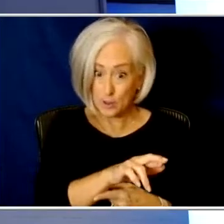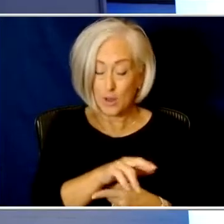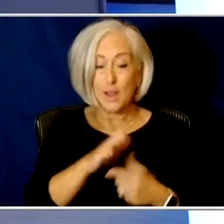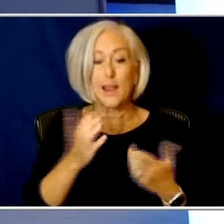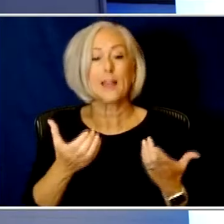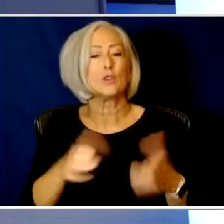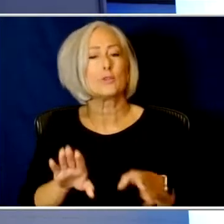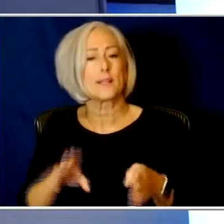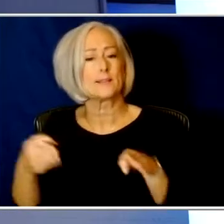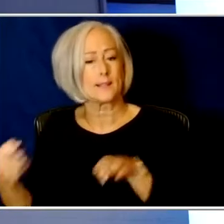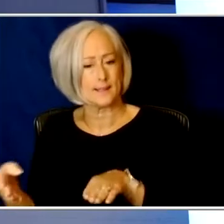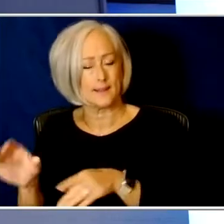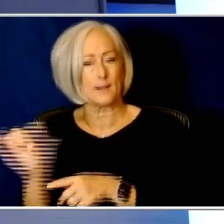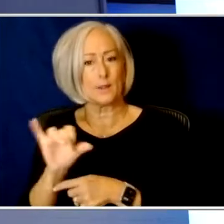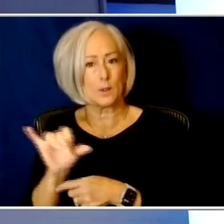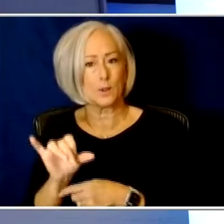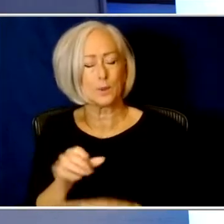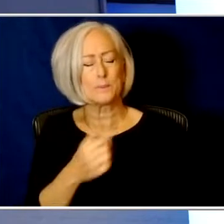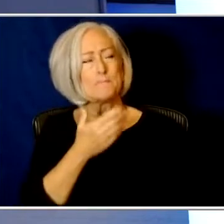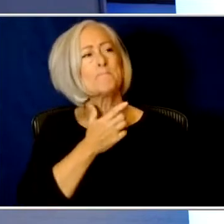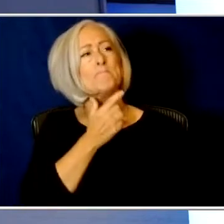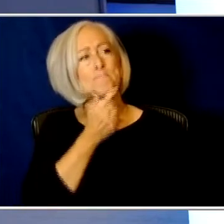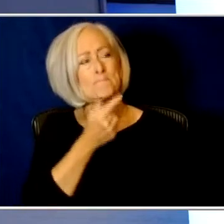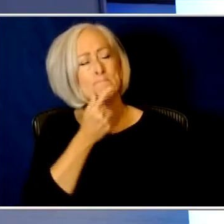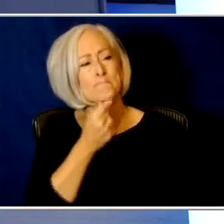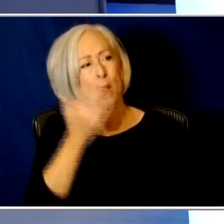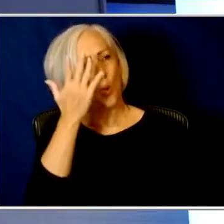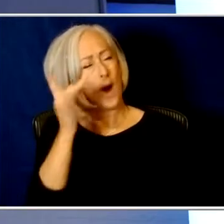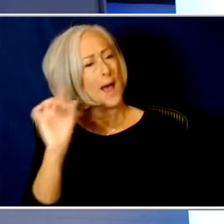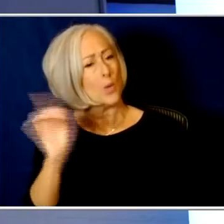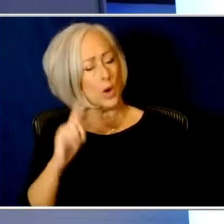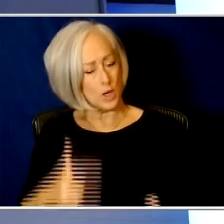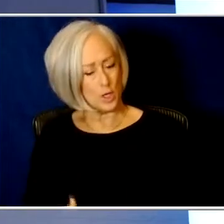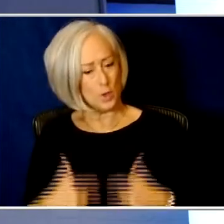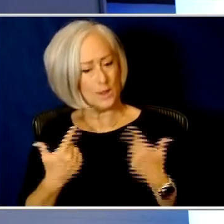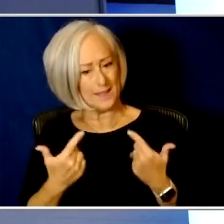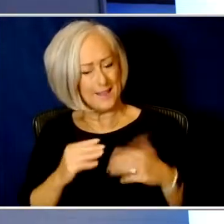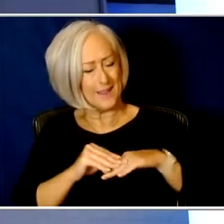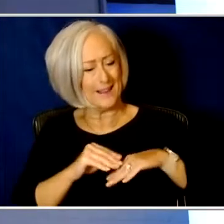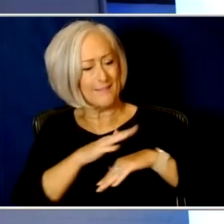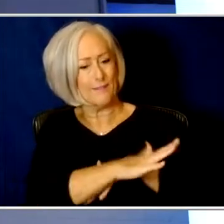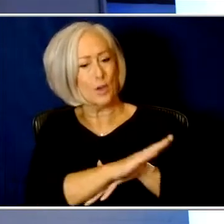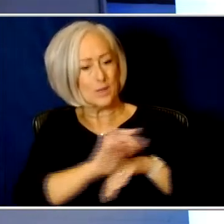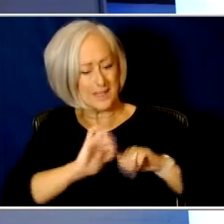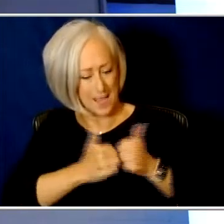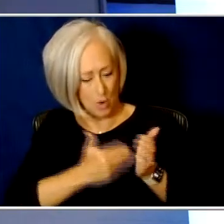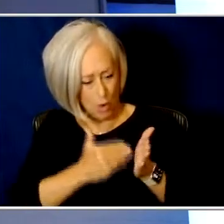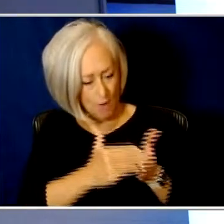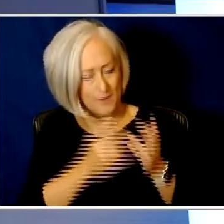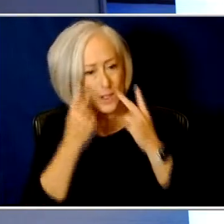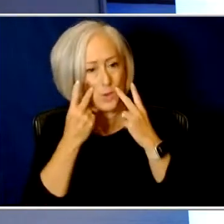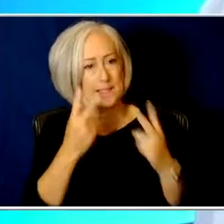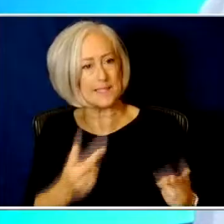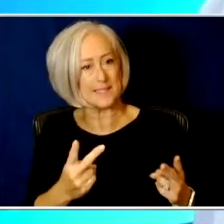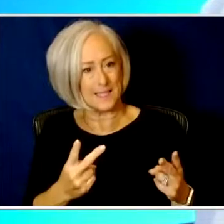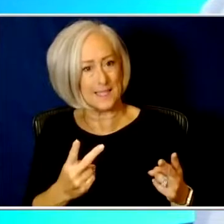bit, why would where you live influence how often you have triple negative breast cancer? Well, I think breast